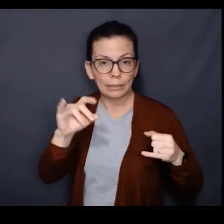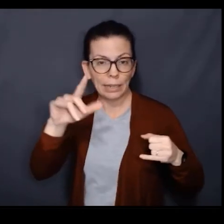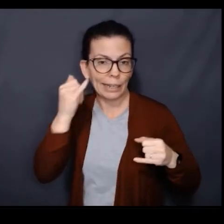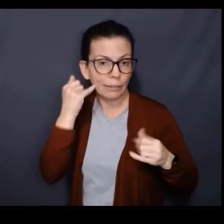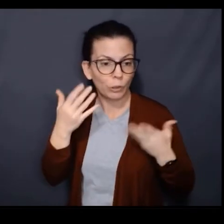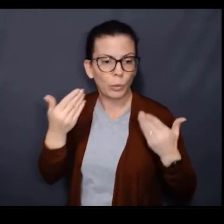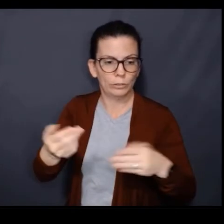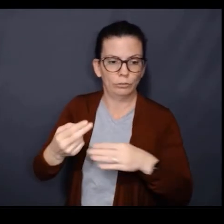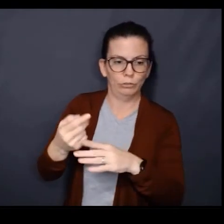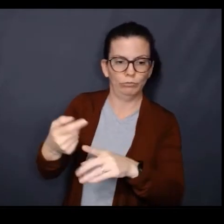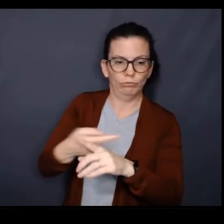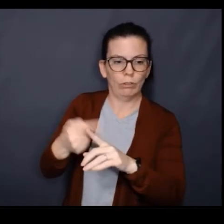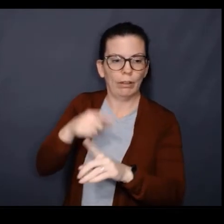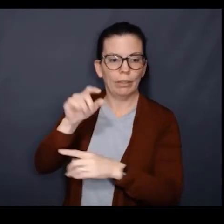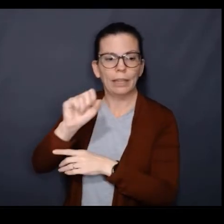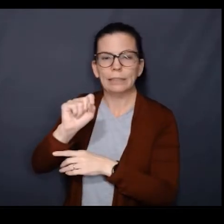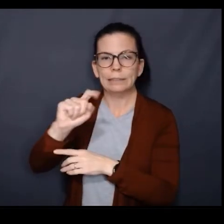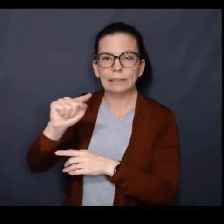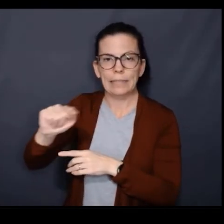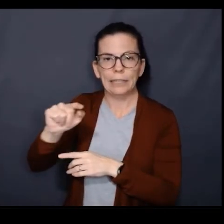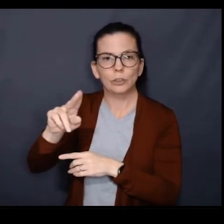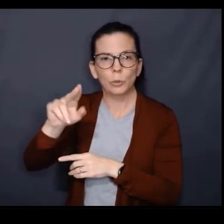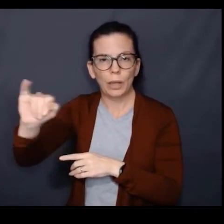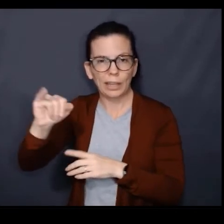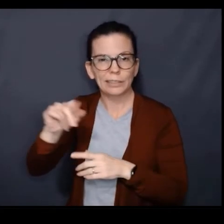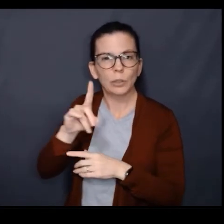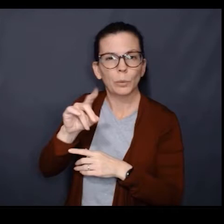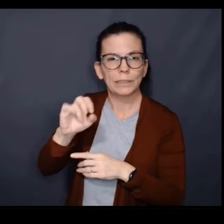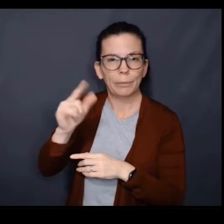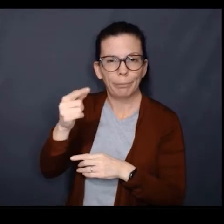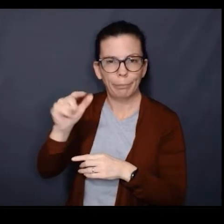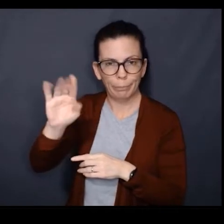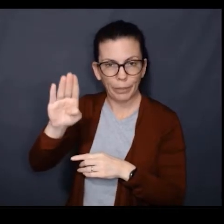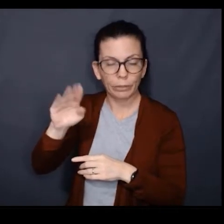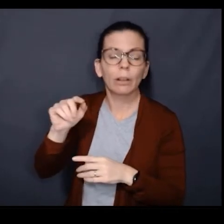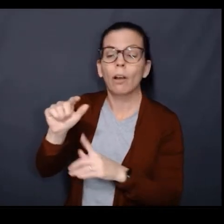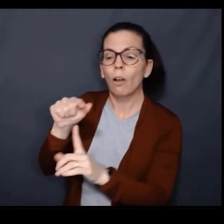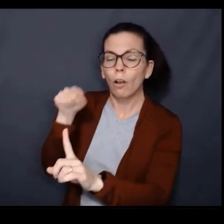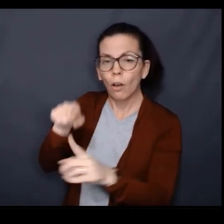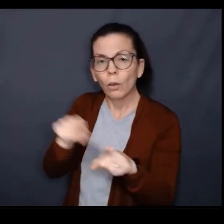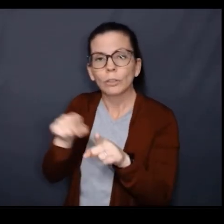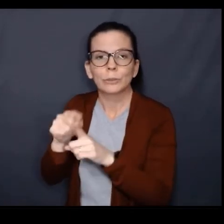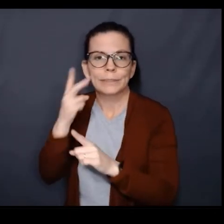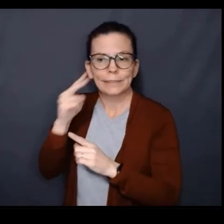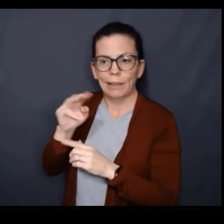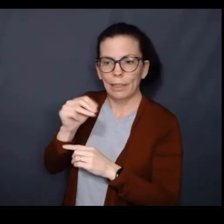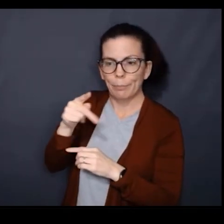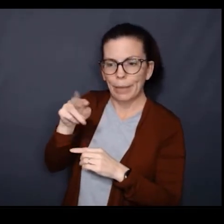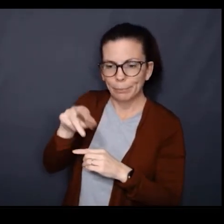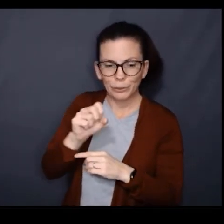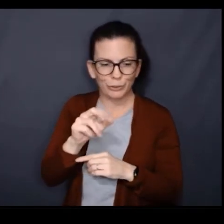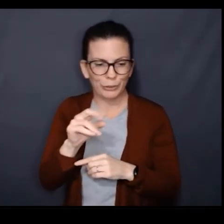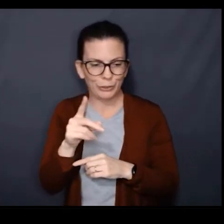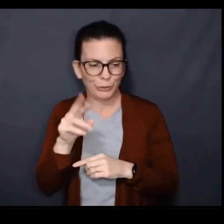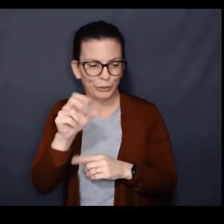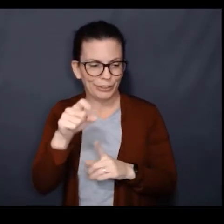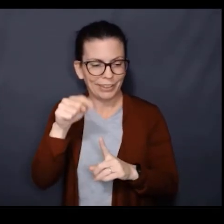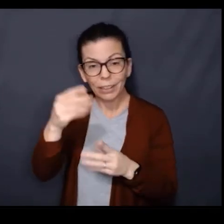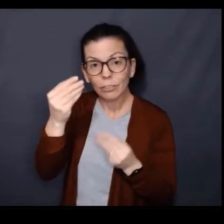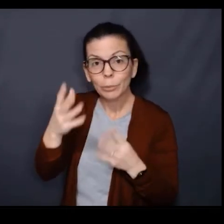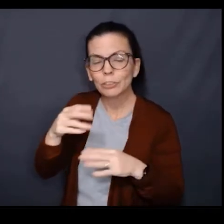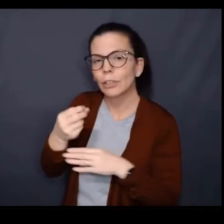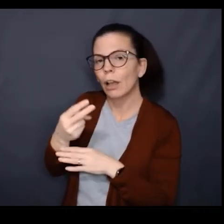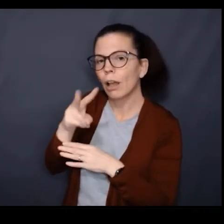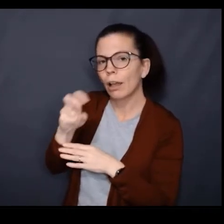timeline data in case you want to run the TES UI to interactively debug your job, and as the job progresses, you can also see the state of mappers and reducers.